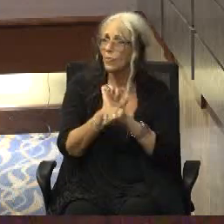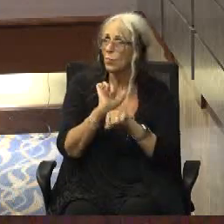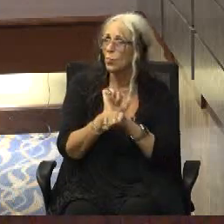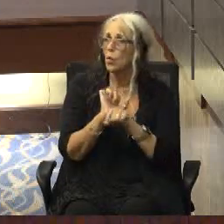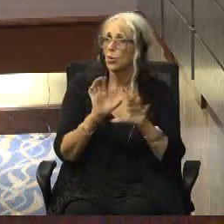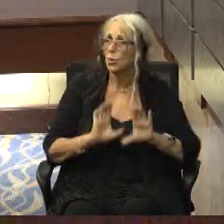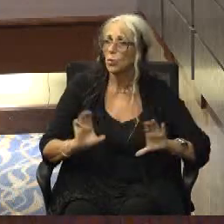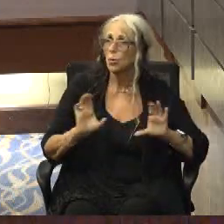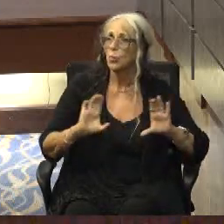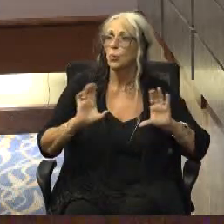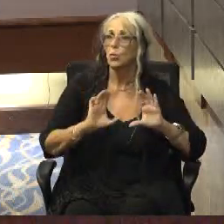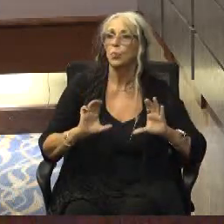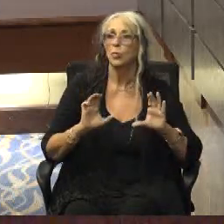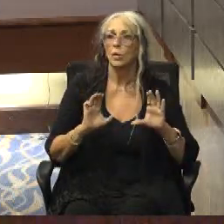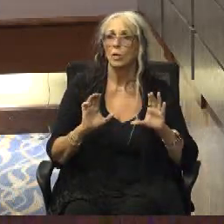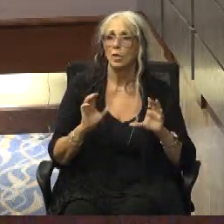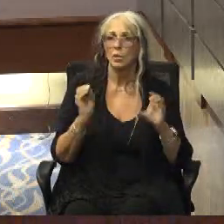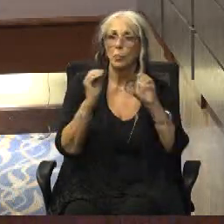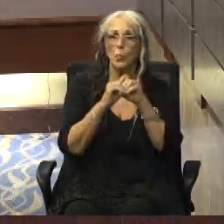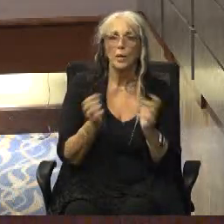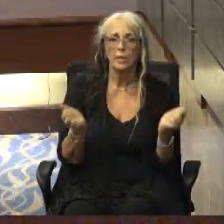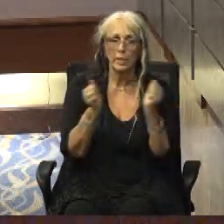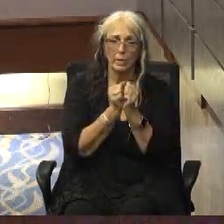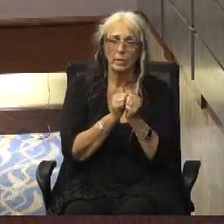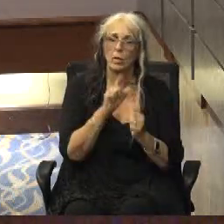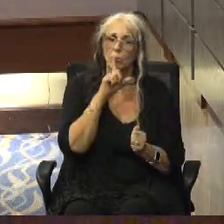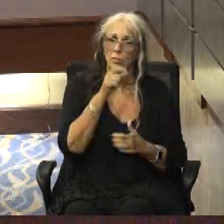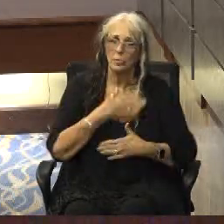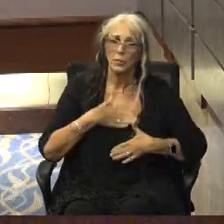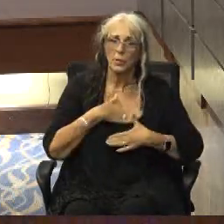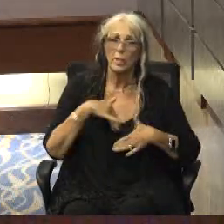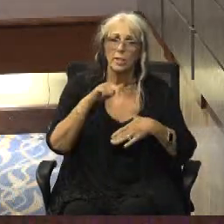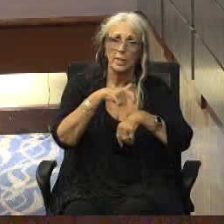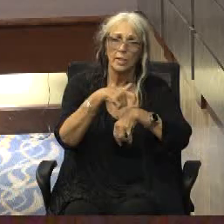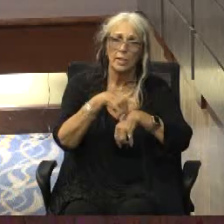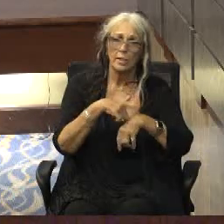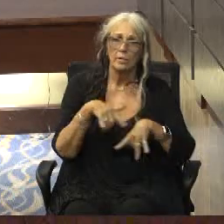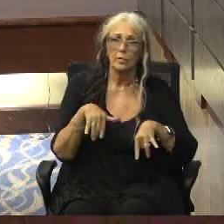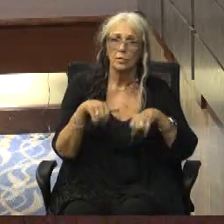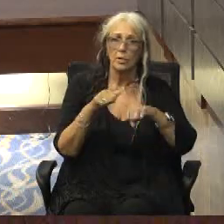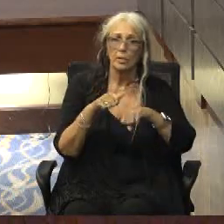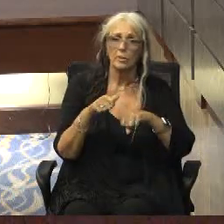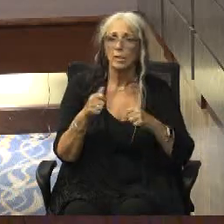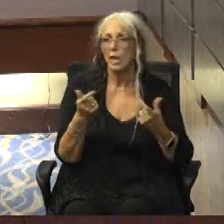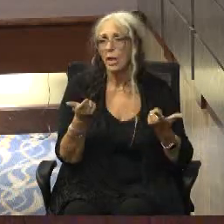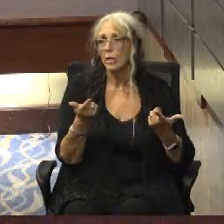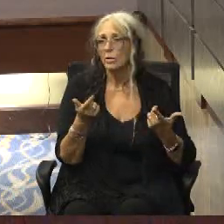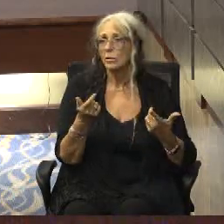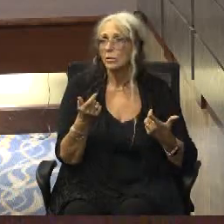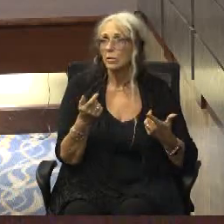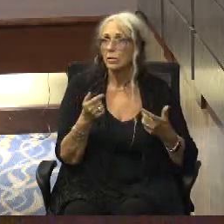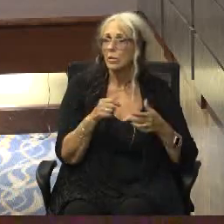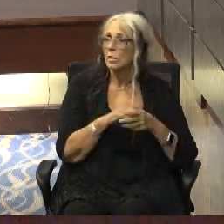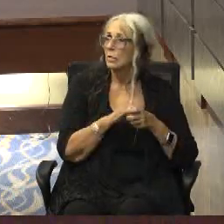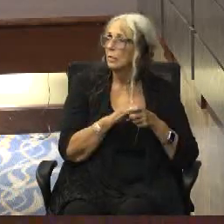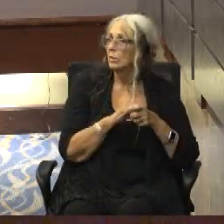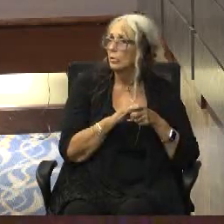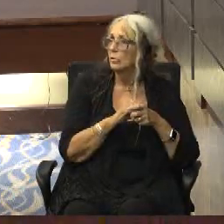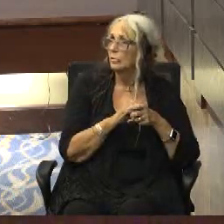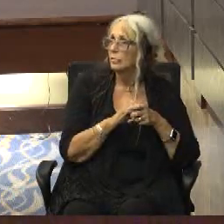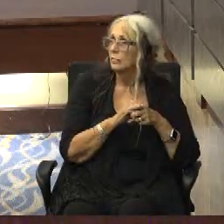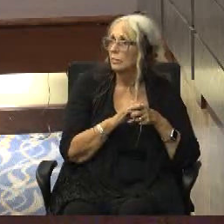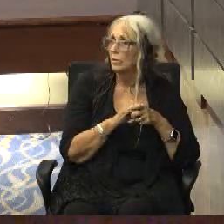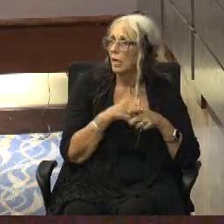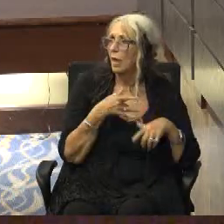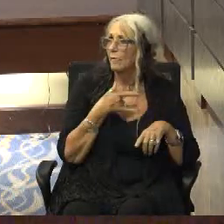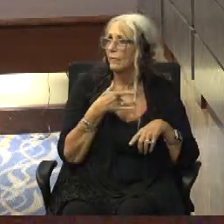in putting this all together. I really appreciate the time that you guys took to make sure that all voices were heard and that